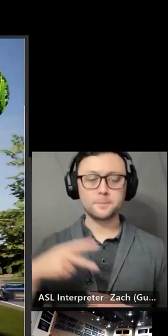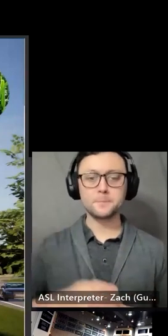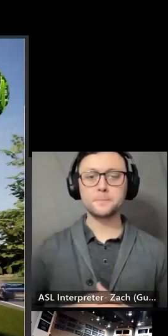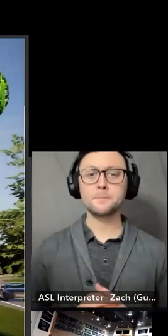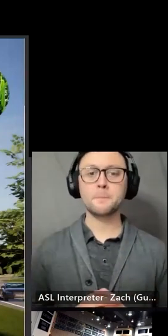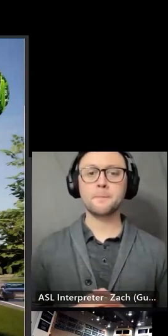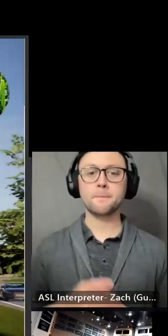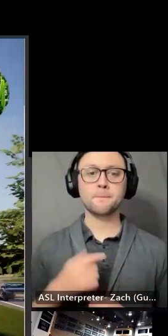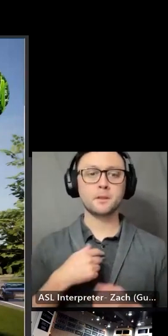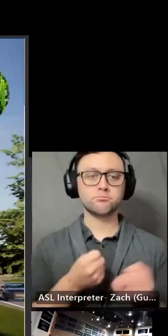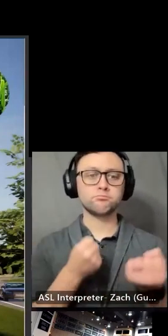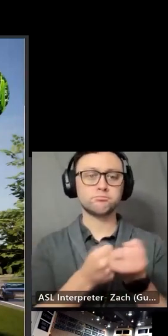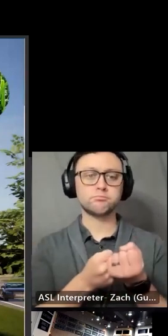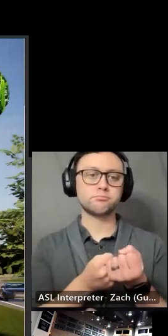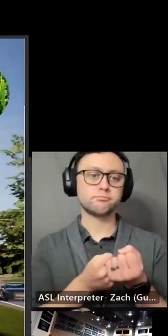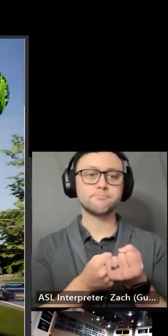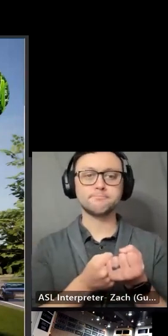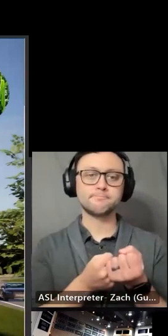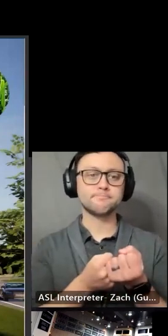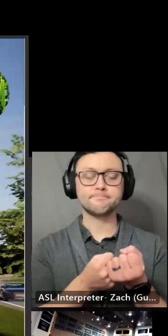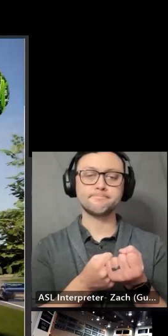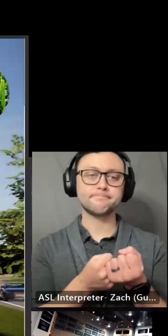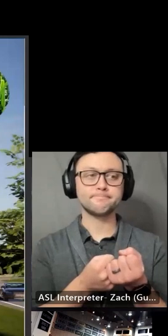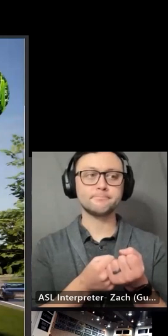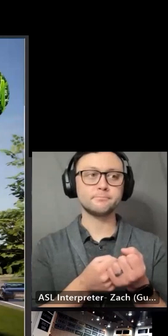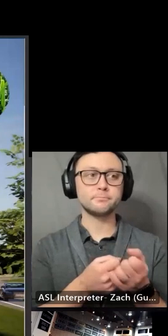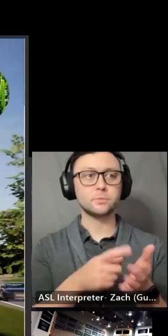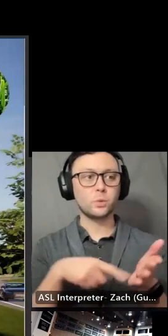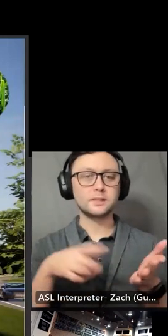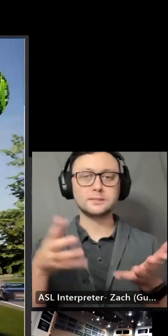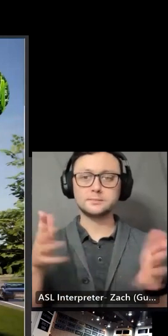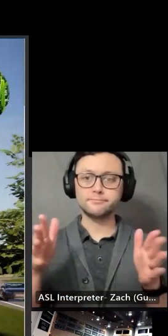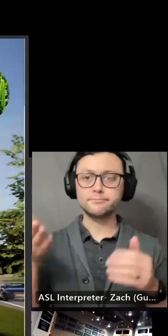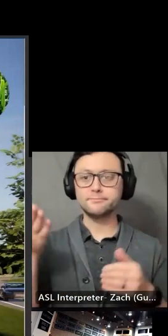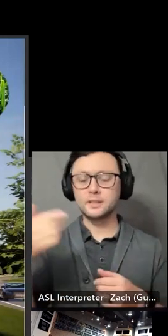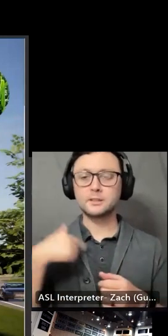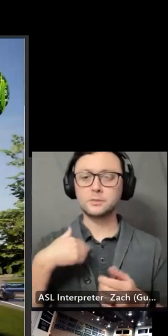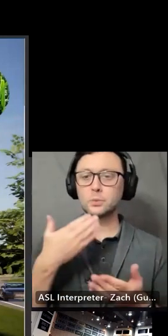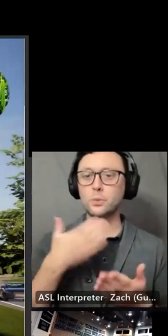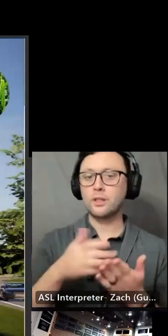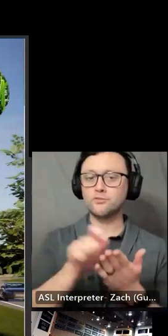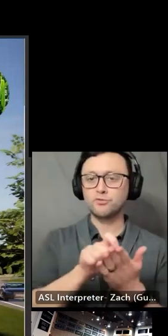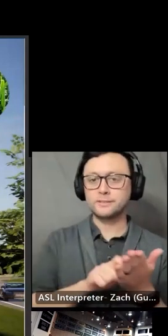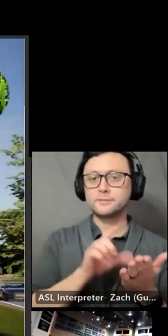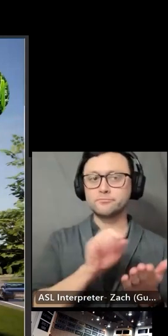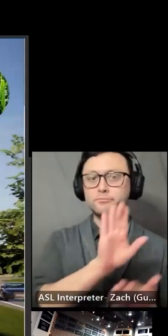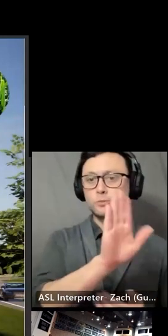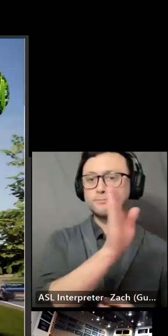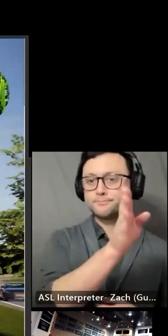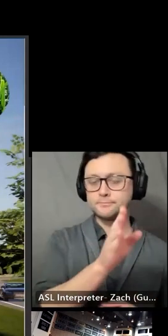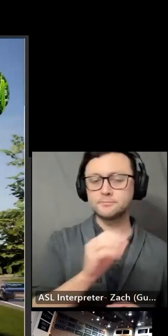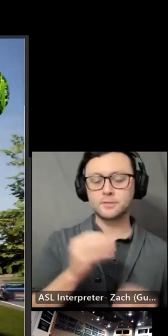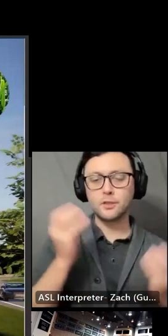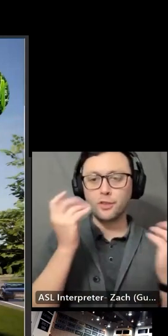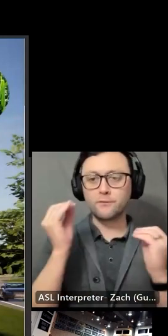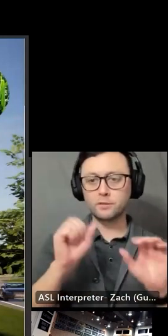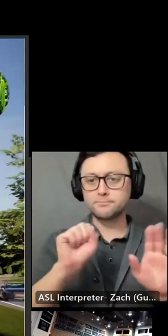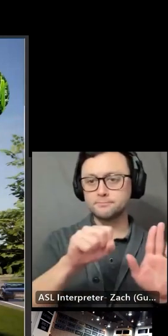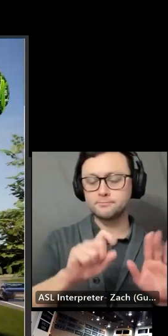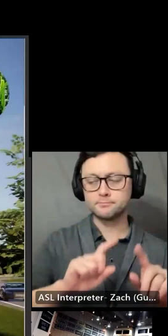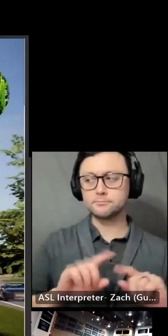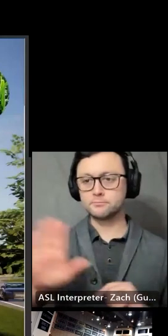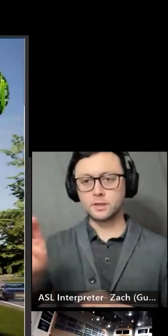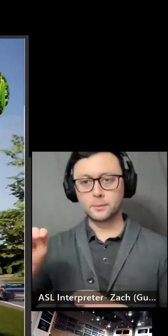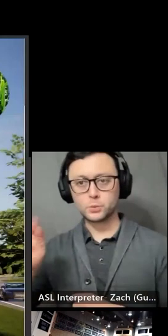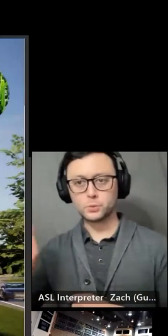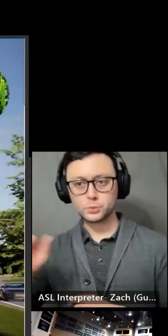what he read is really well written and very thoughtful. But I had a a little different question. I was just, if